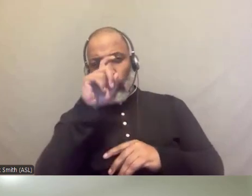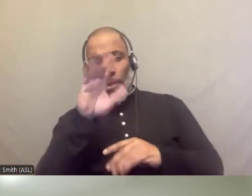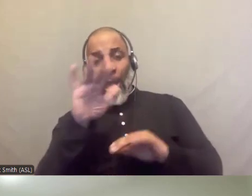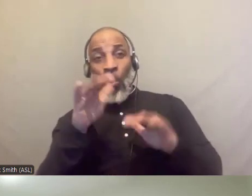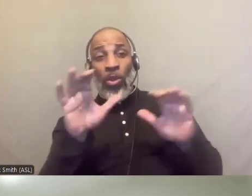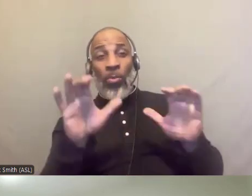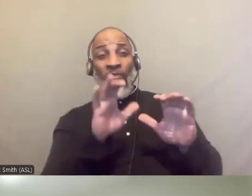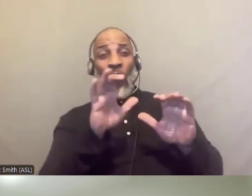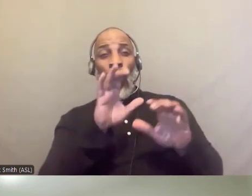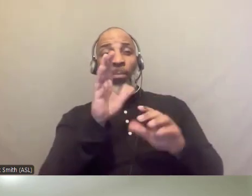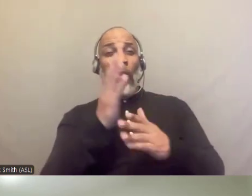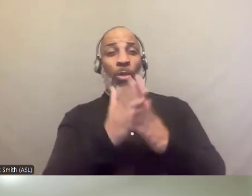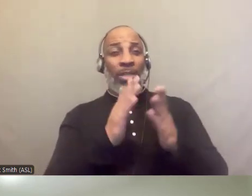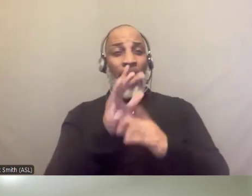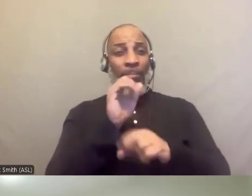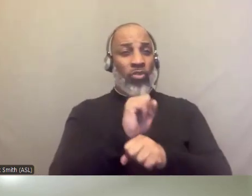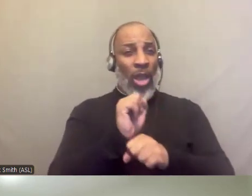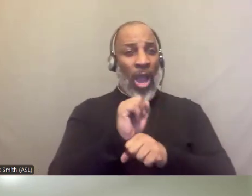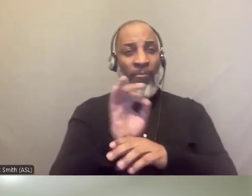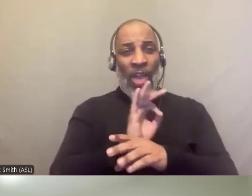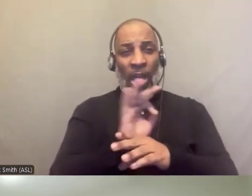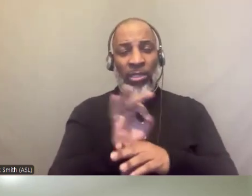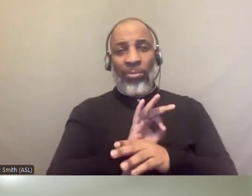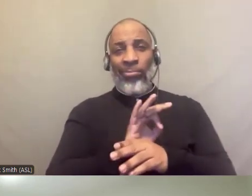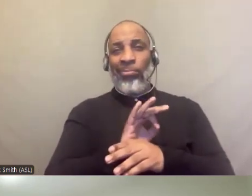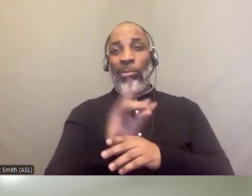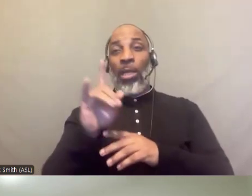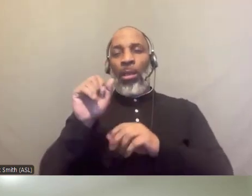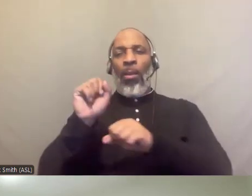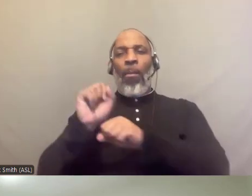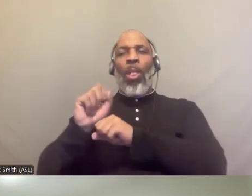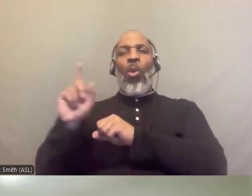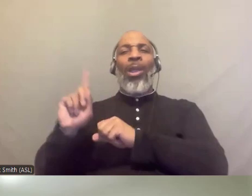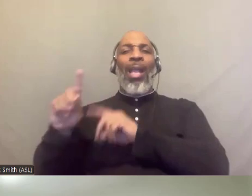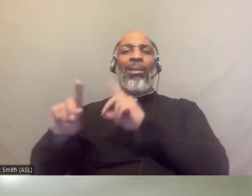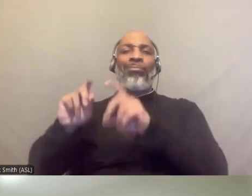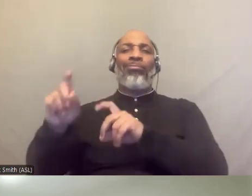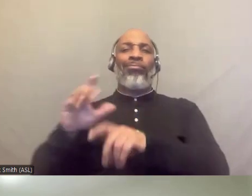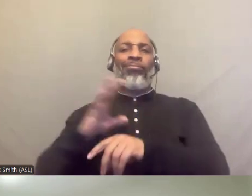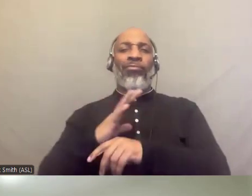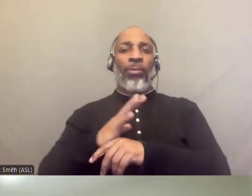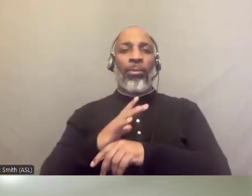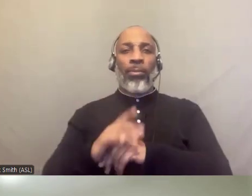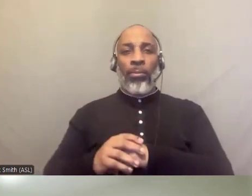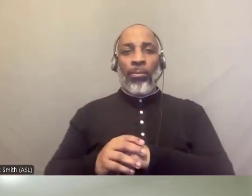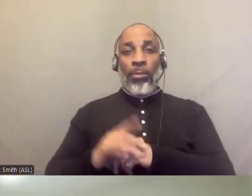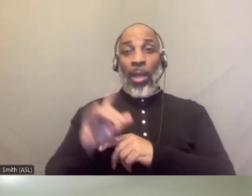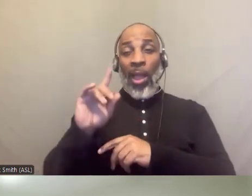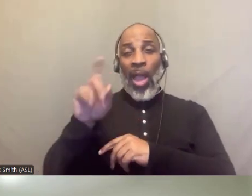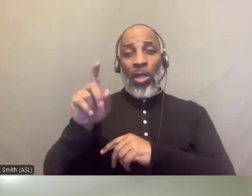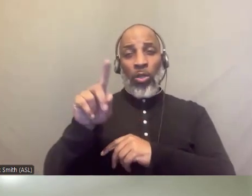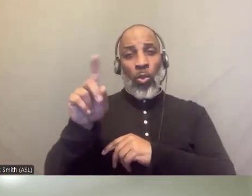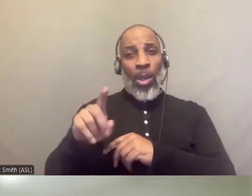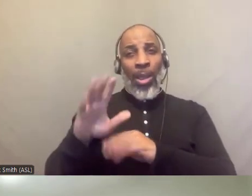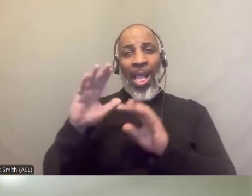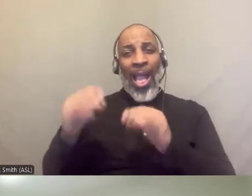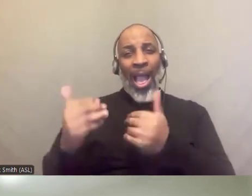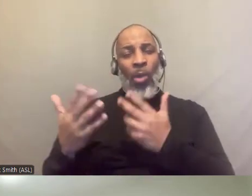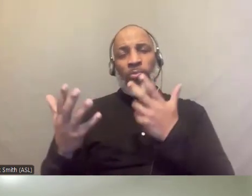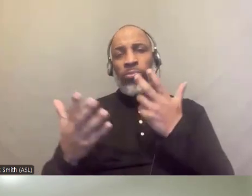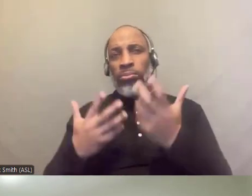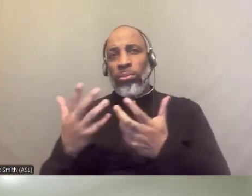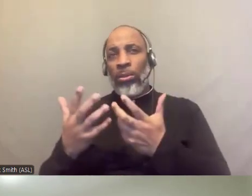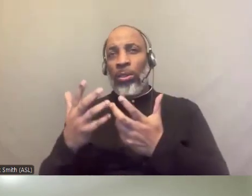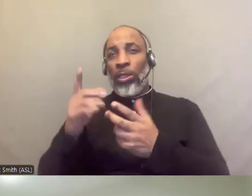perform certain essential job functions, then the employer can really just ask you questions about how